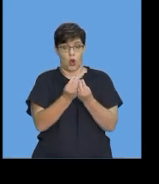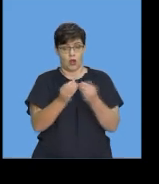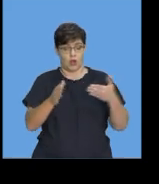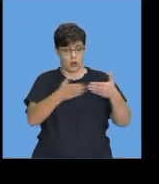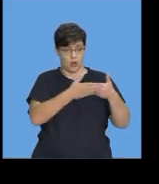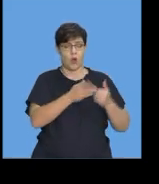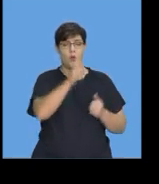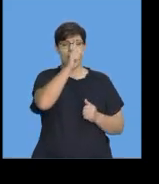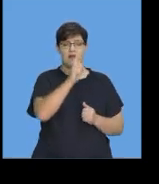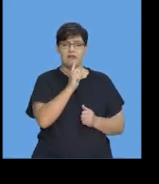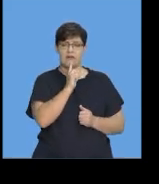of